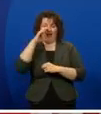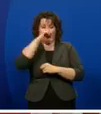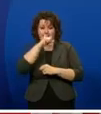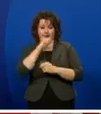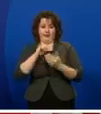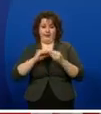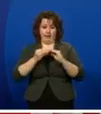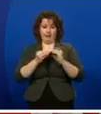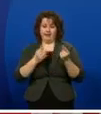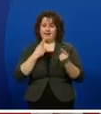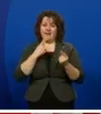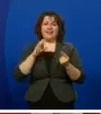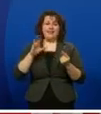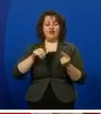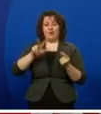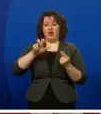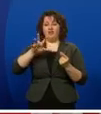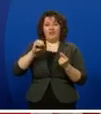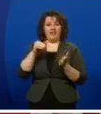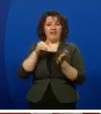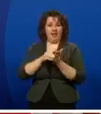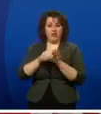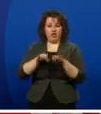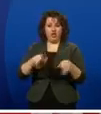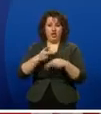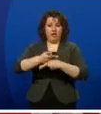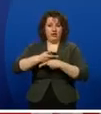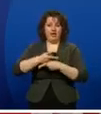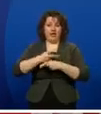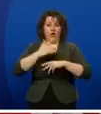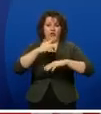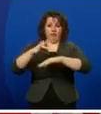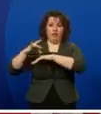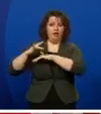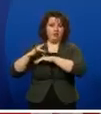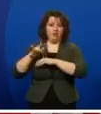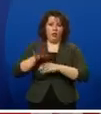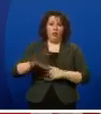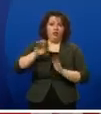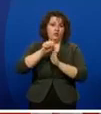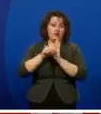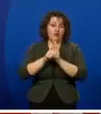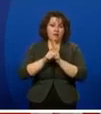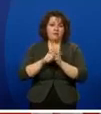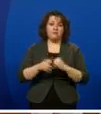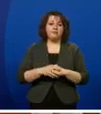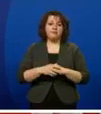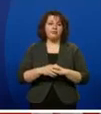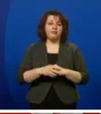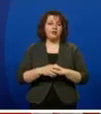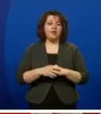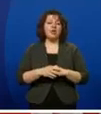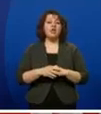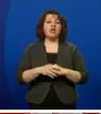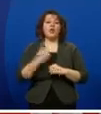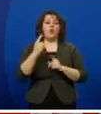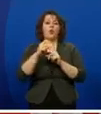to be 350,000 child care slots statewide. One term you're going to find in the